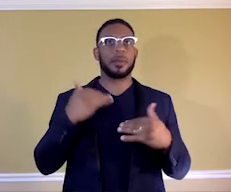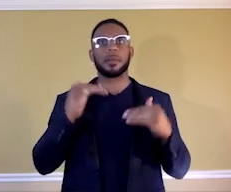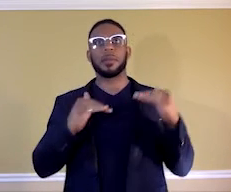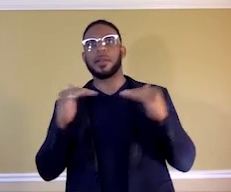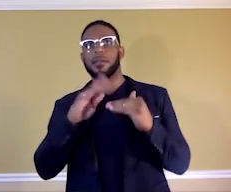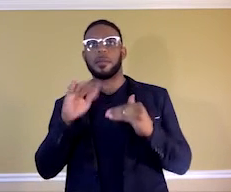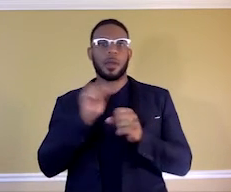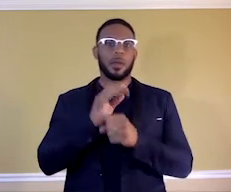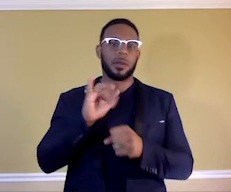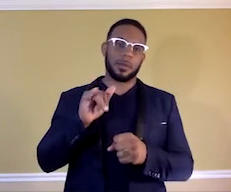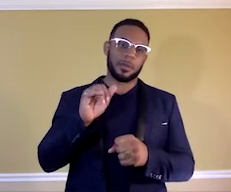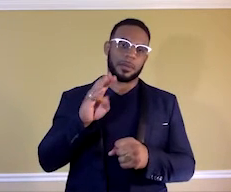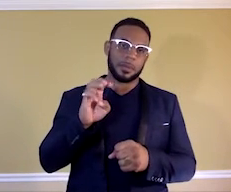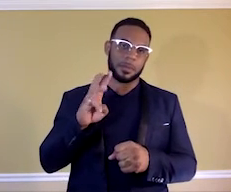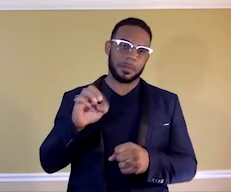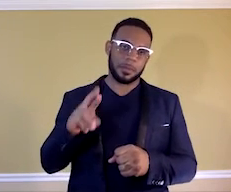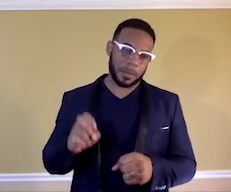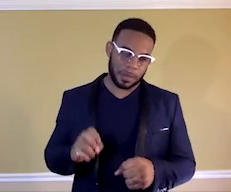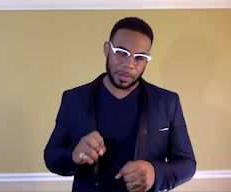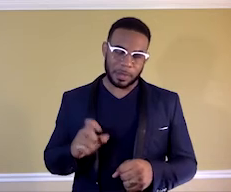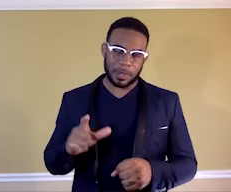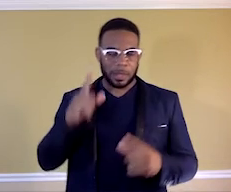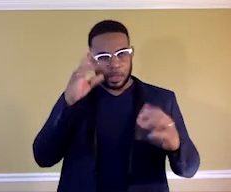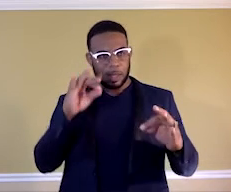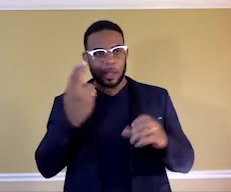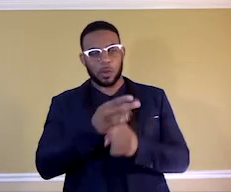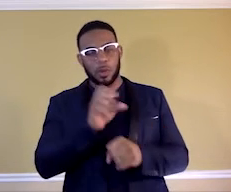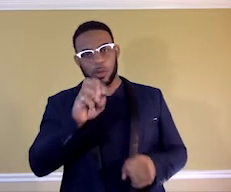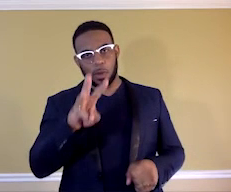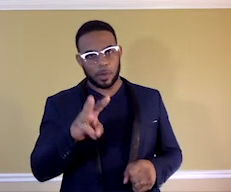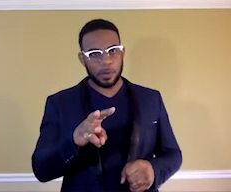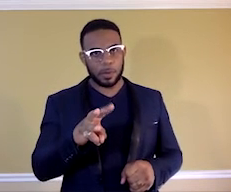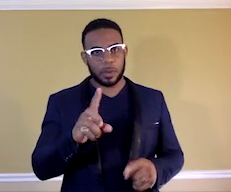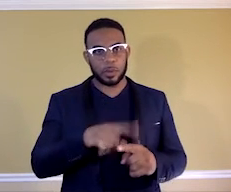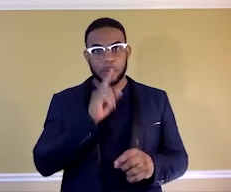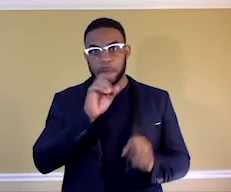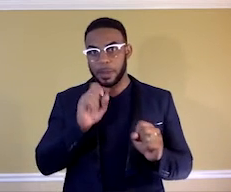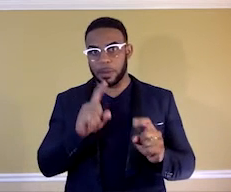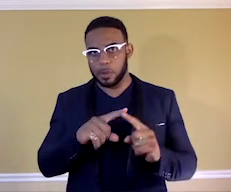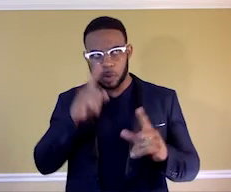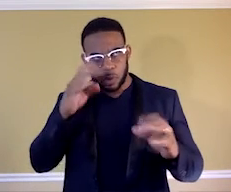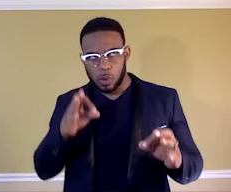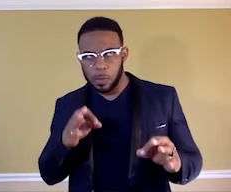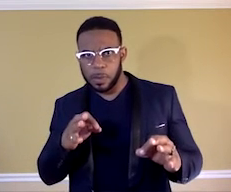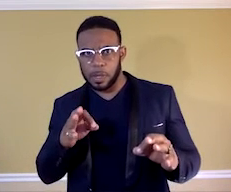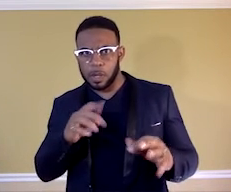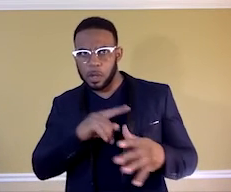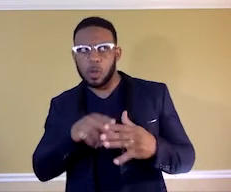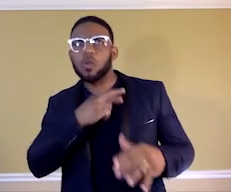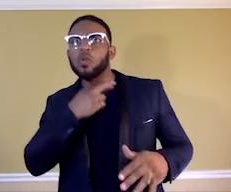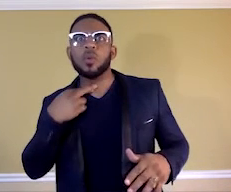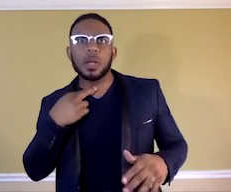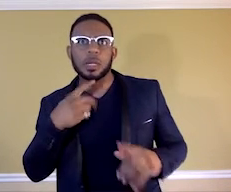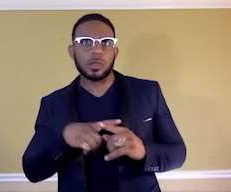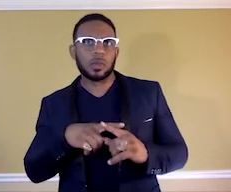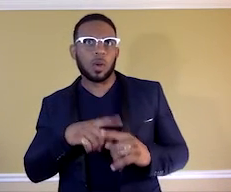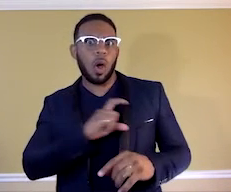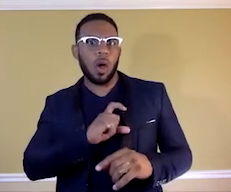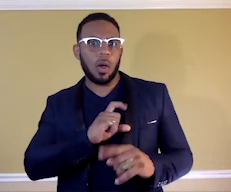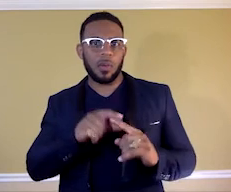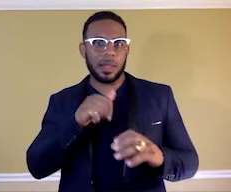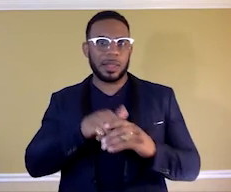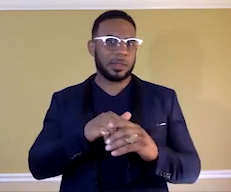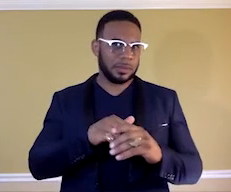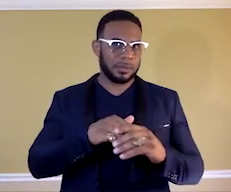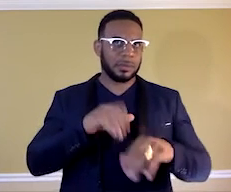by the creators of Beware. And they chose to use the software to be able to determine the risk to officers when they're in the